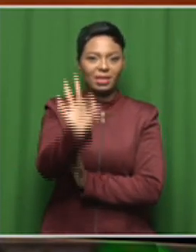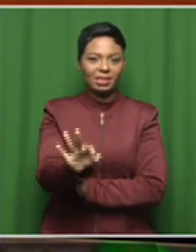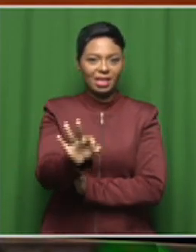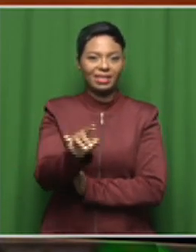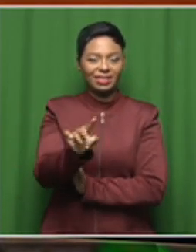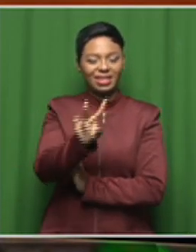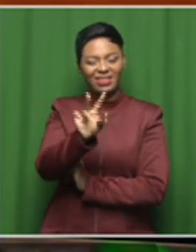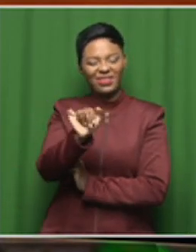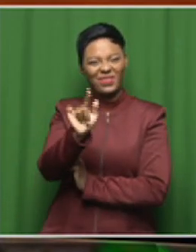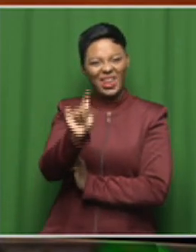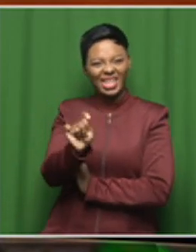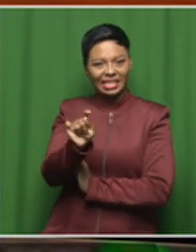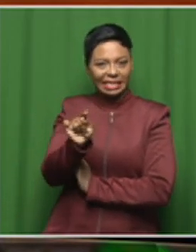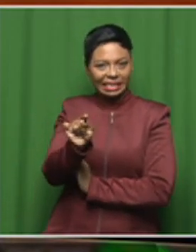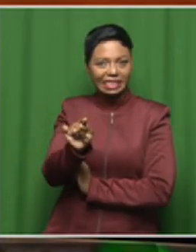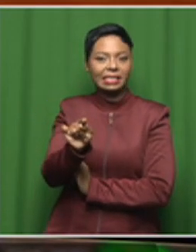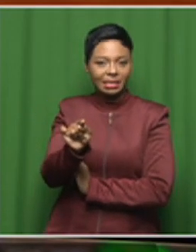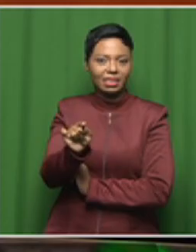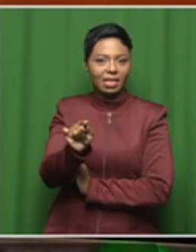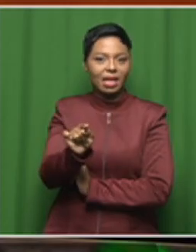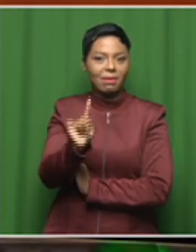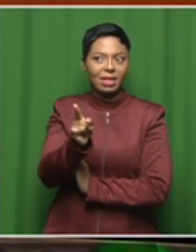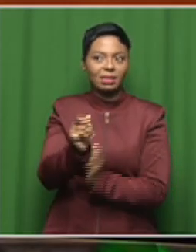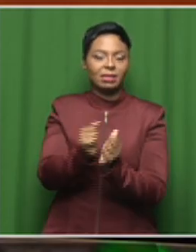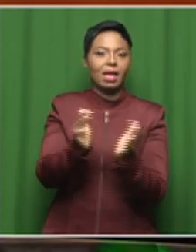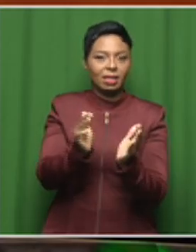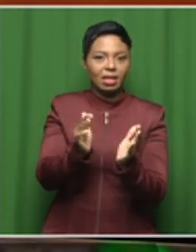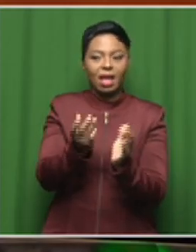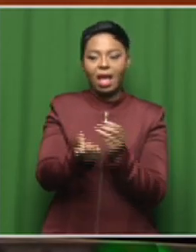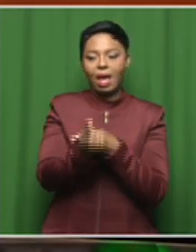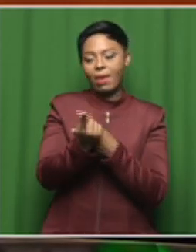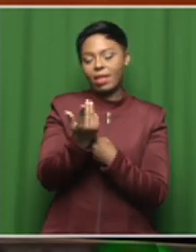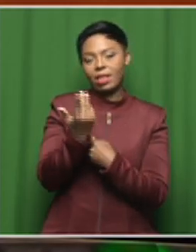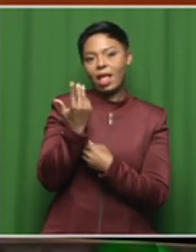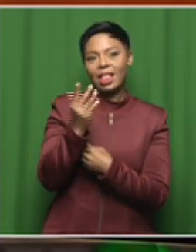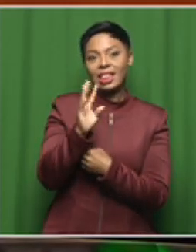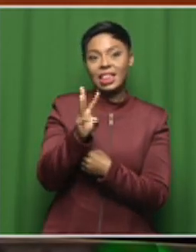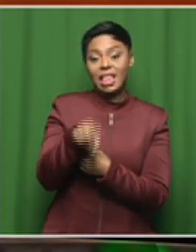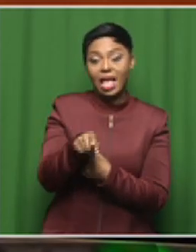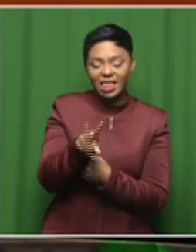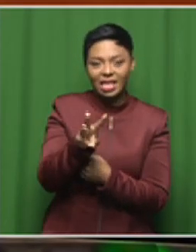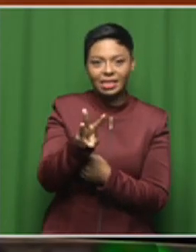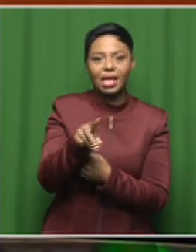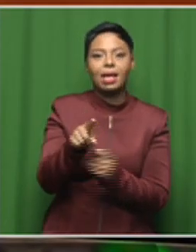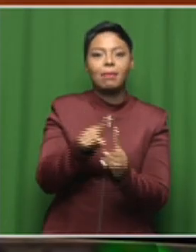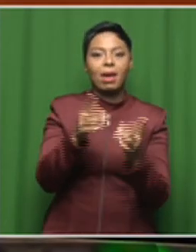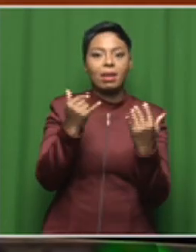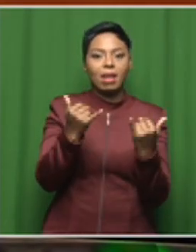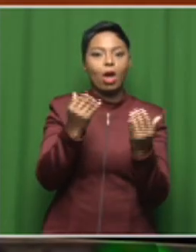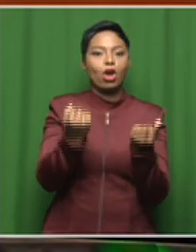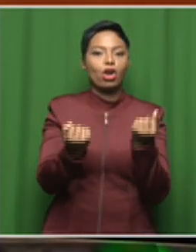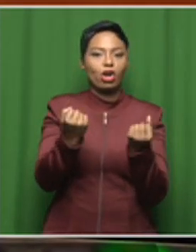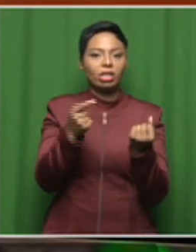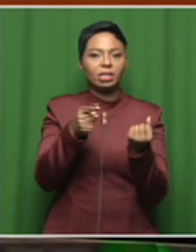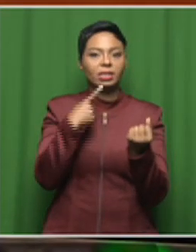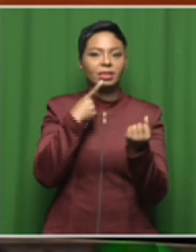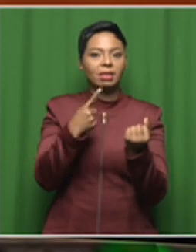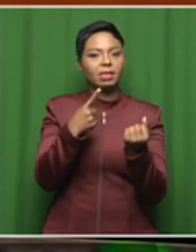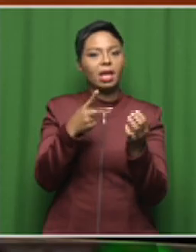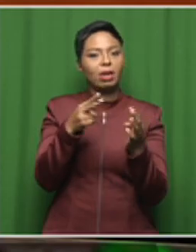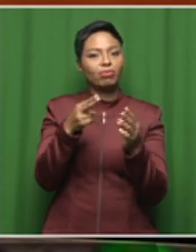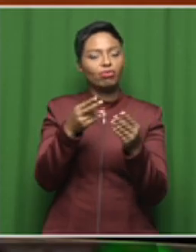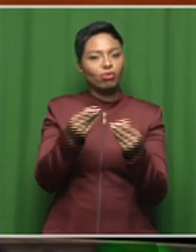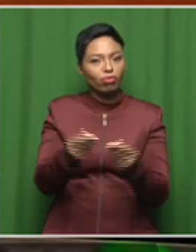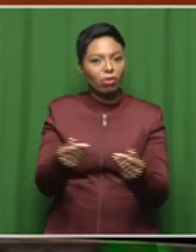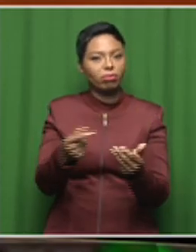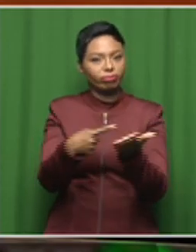increase that was due to come into effect on Thursday. Now, the court also set aside the resolutions of the National Assembly and